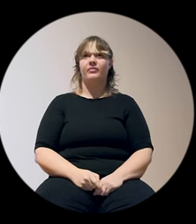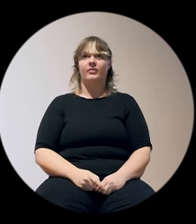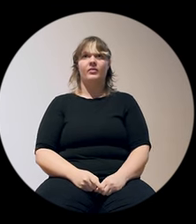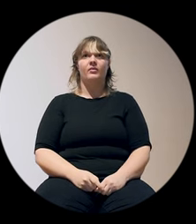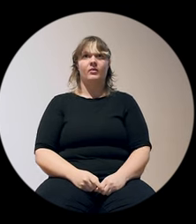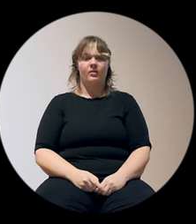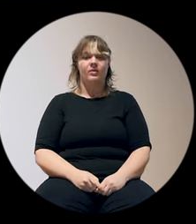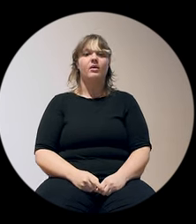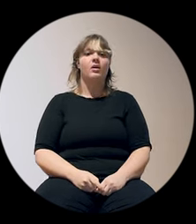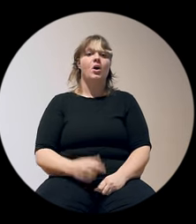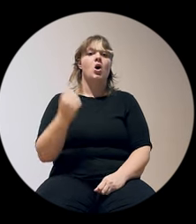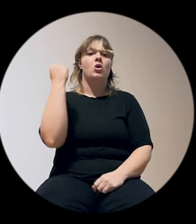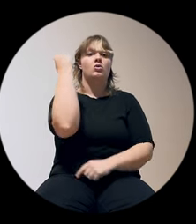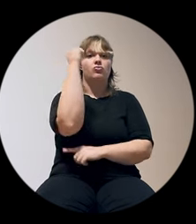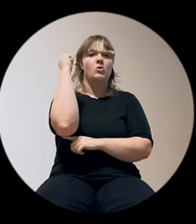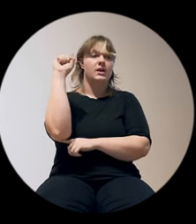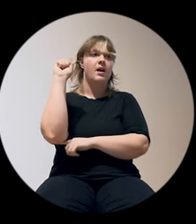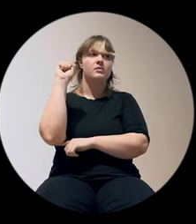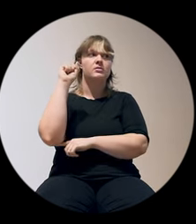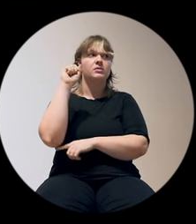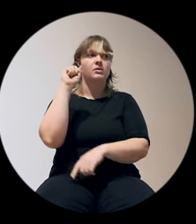protests for